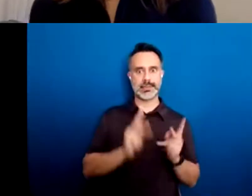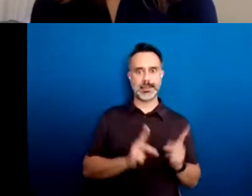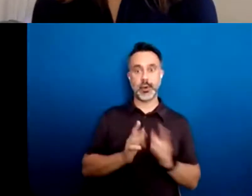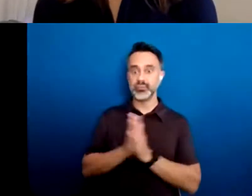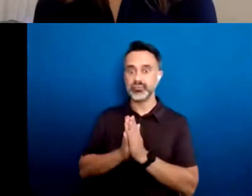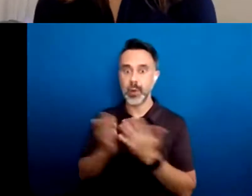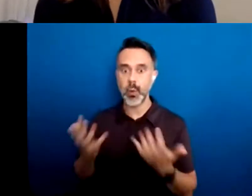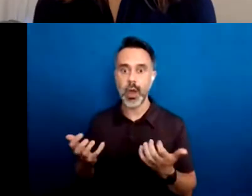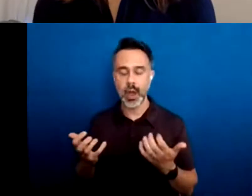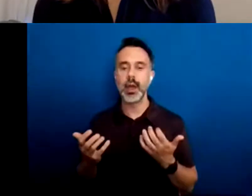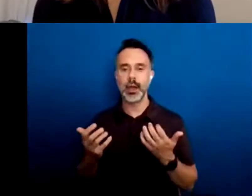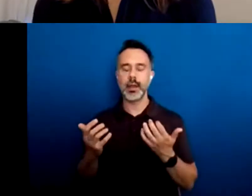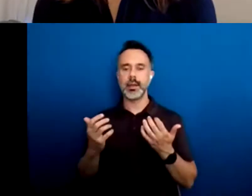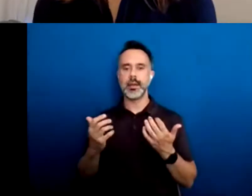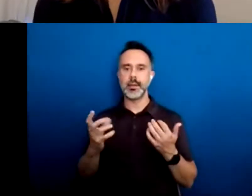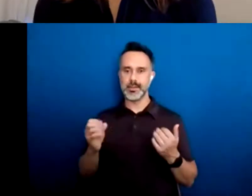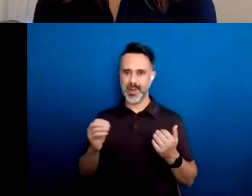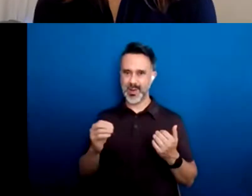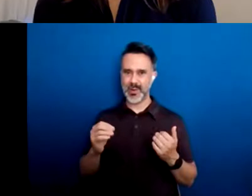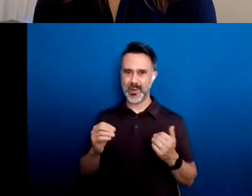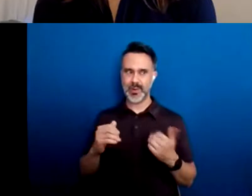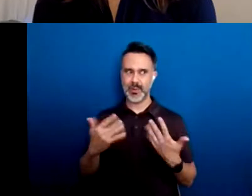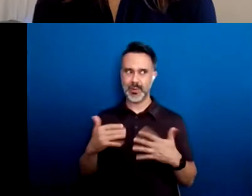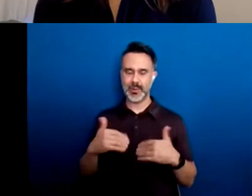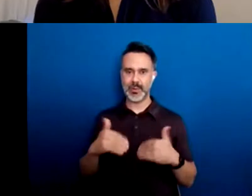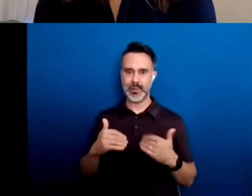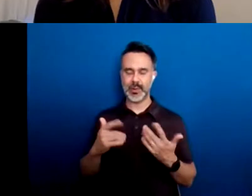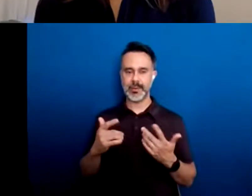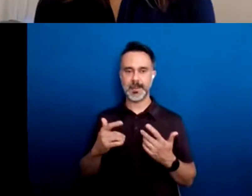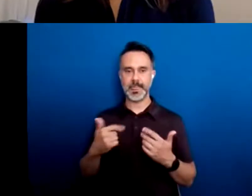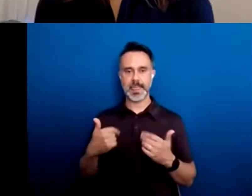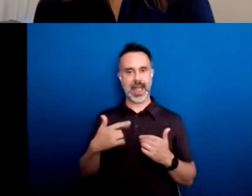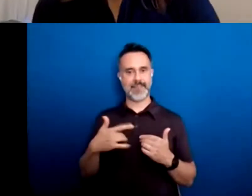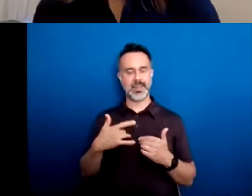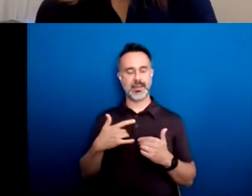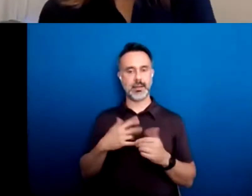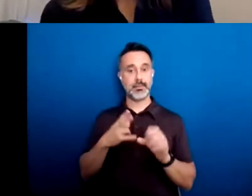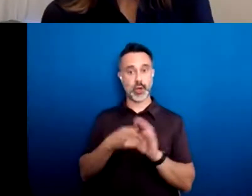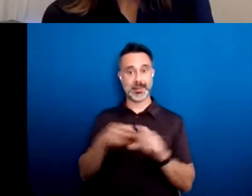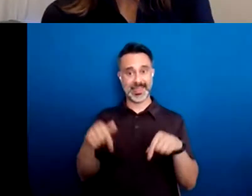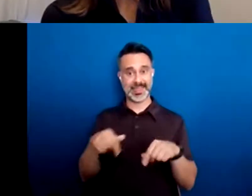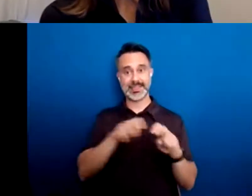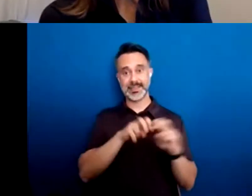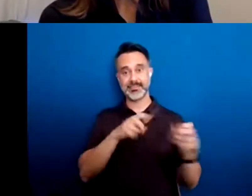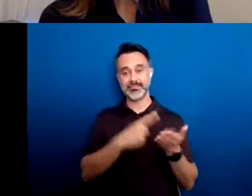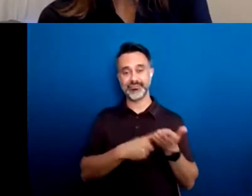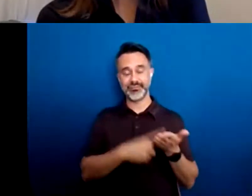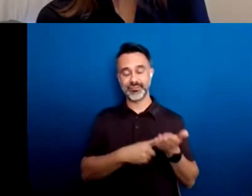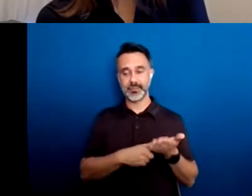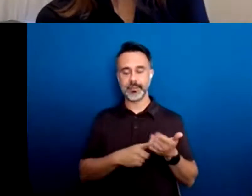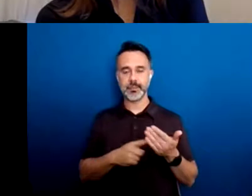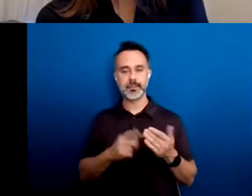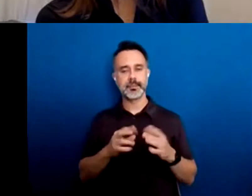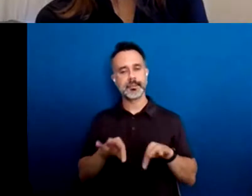think I look at participating in these as a way of trying to also address some of